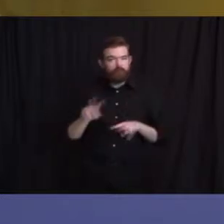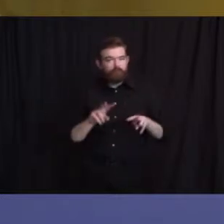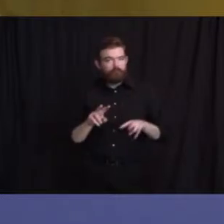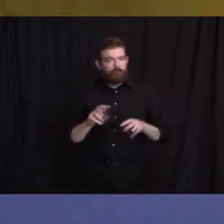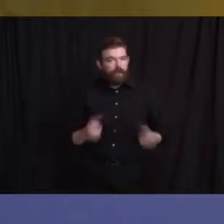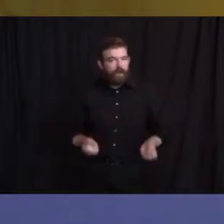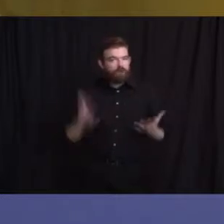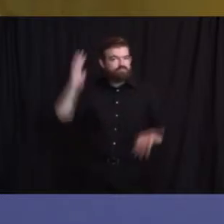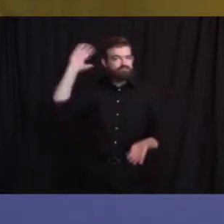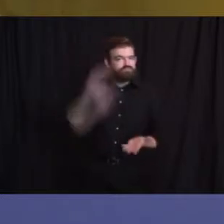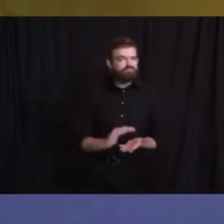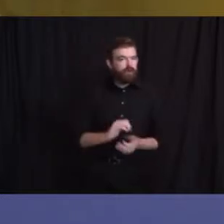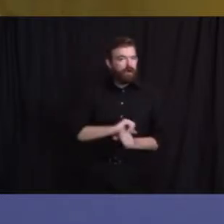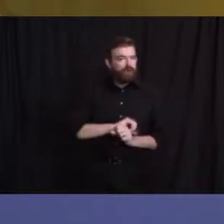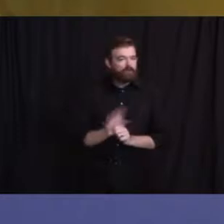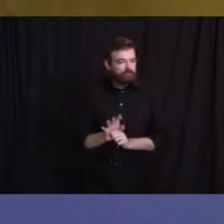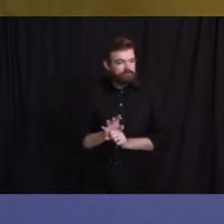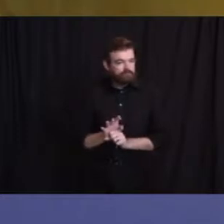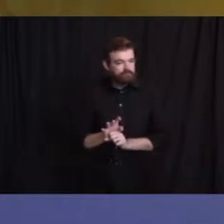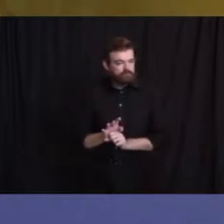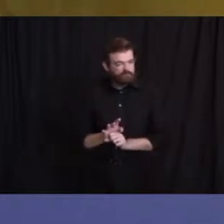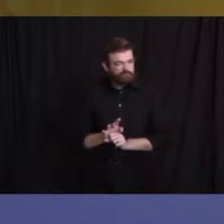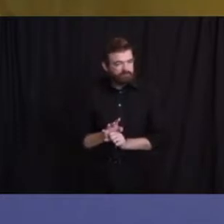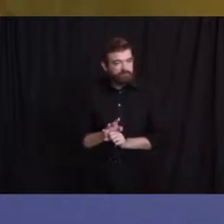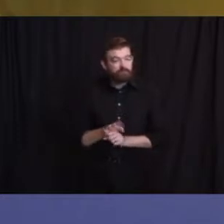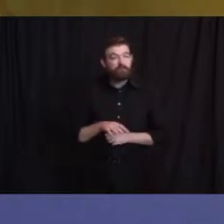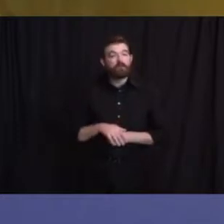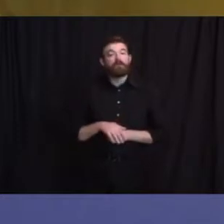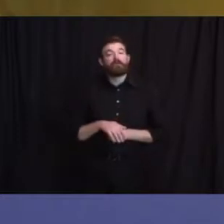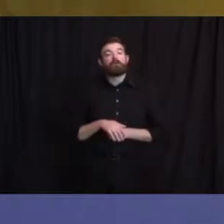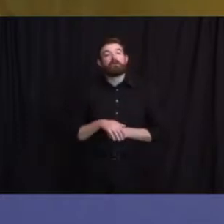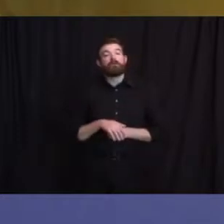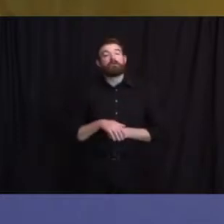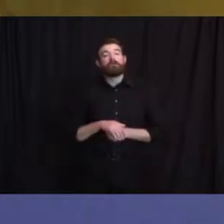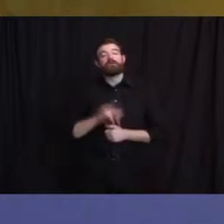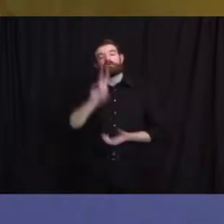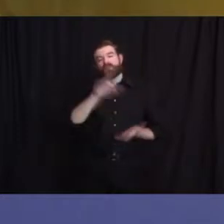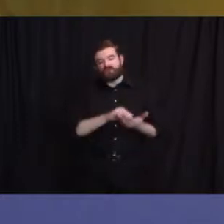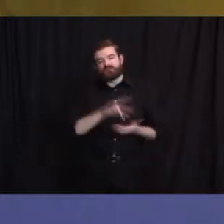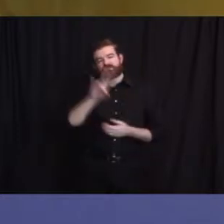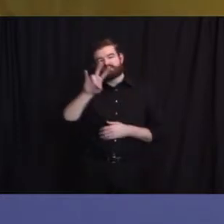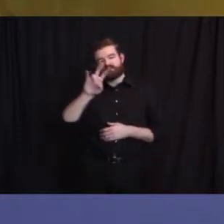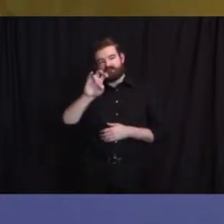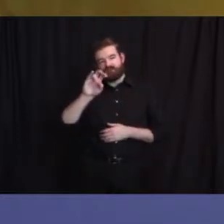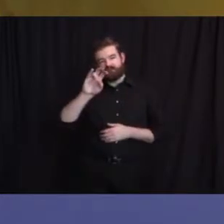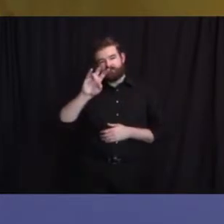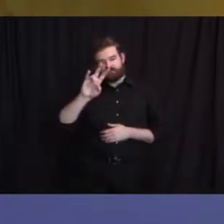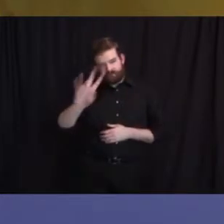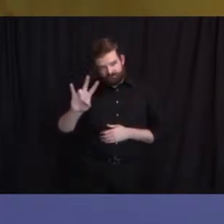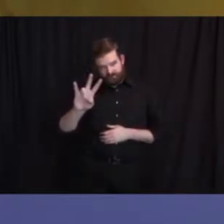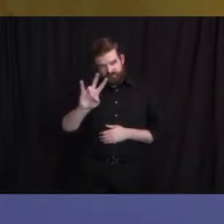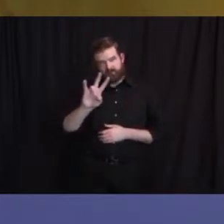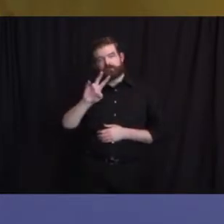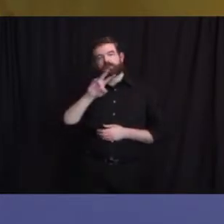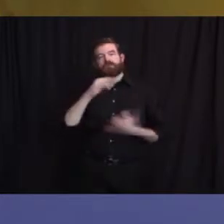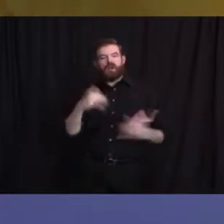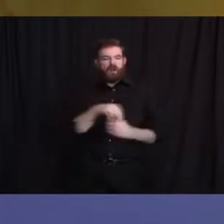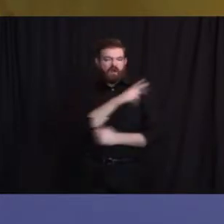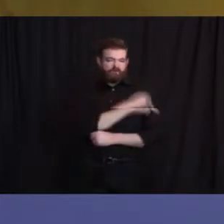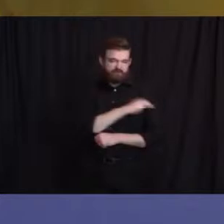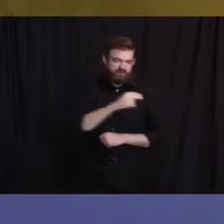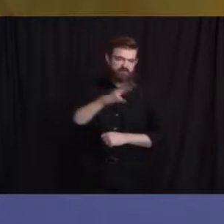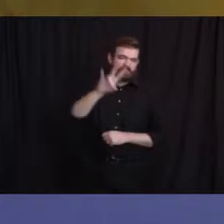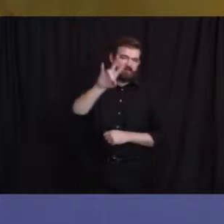reported 2,707 hospitalizations. There are 720 individuals in critical care, of